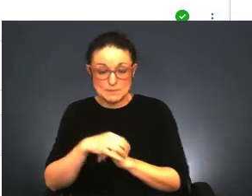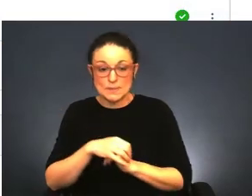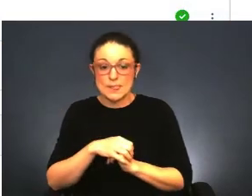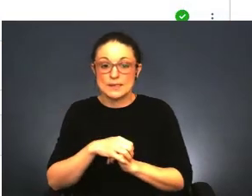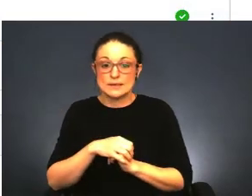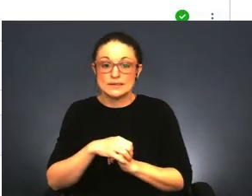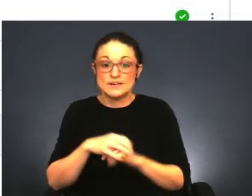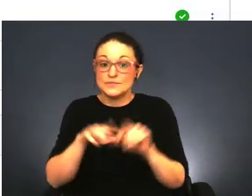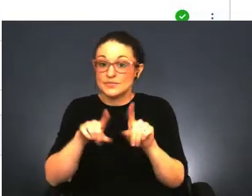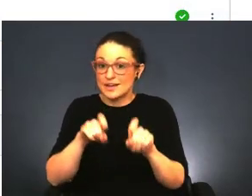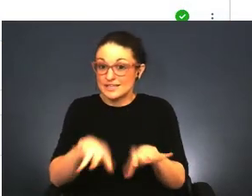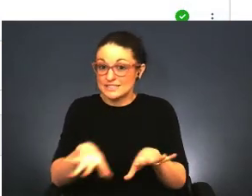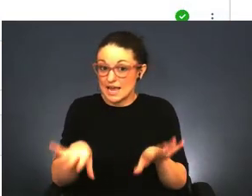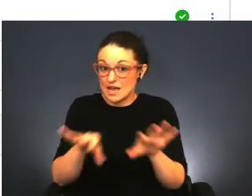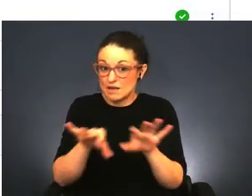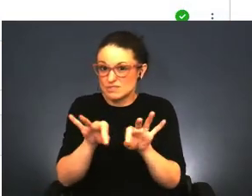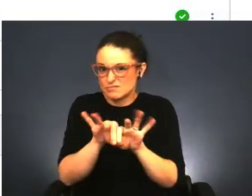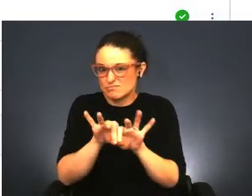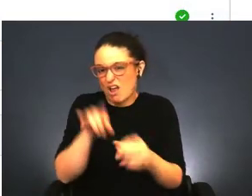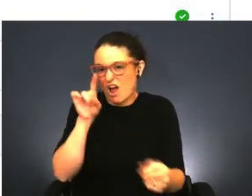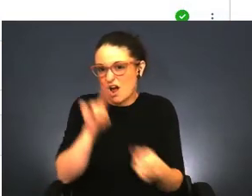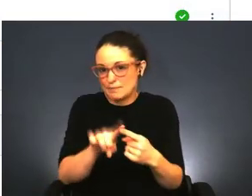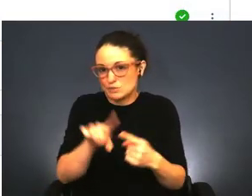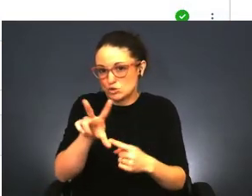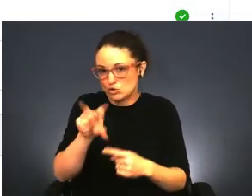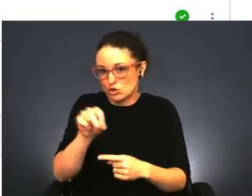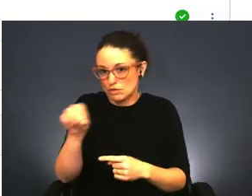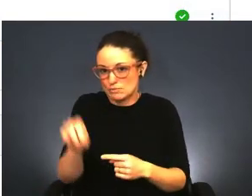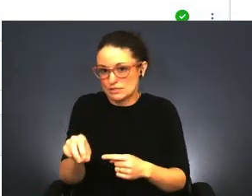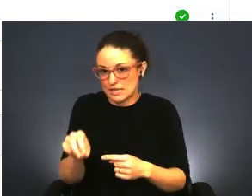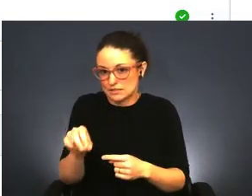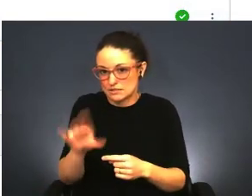worth only up to 30% of the grade.